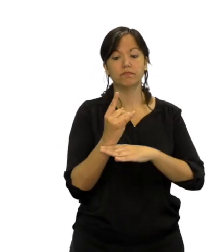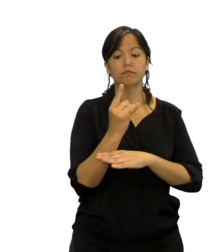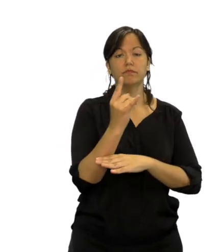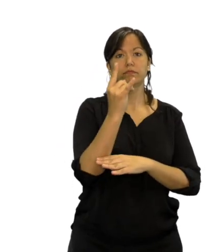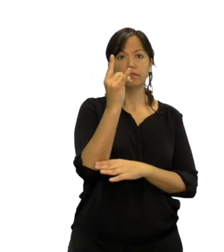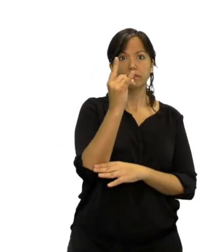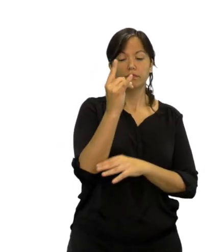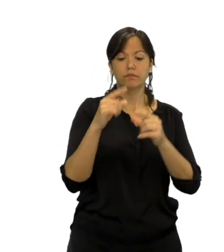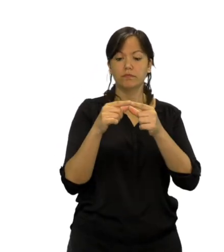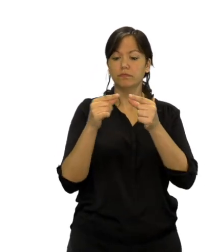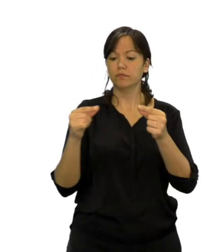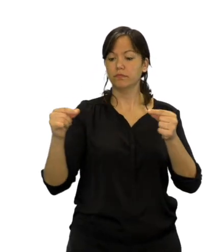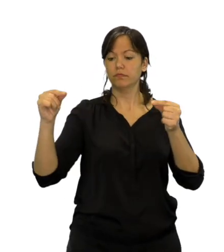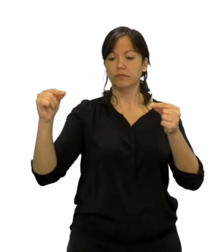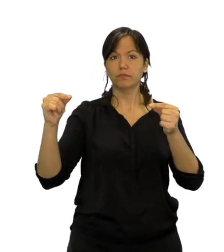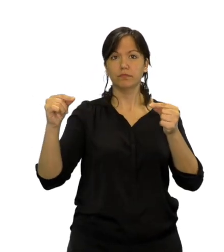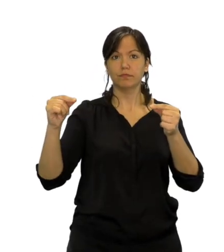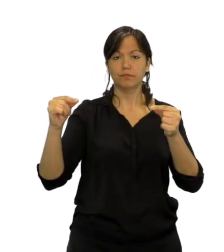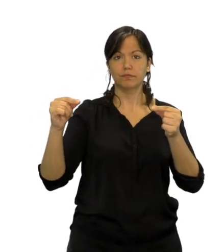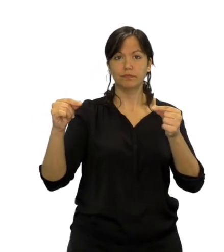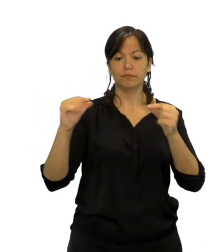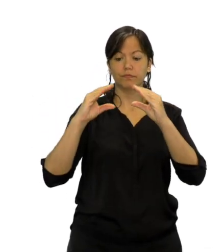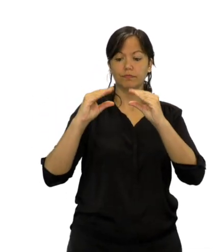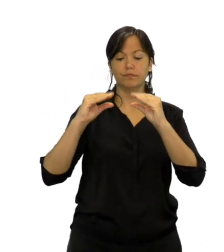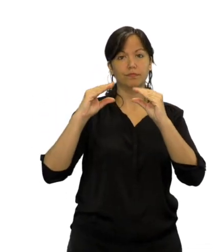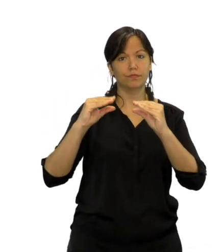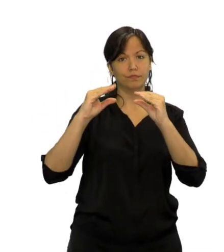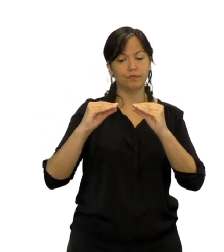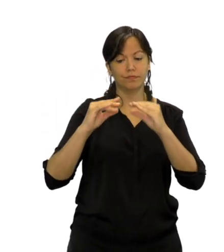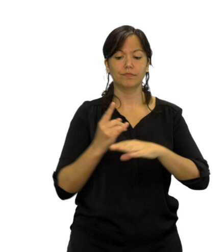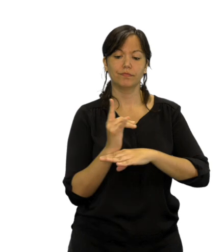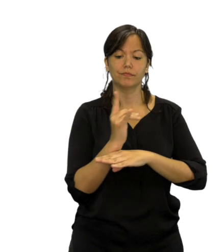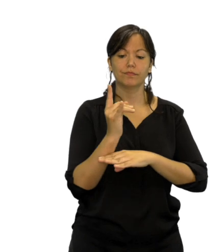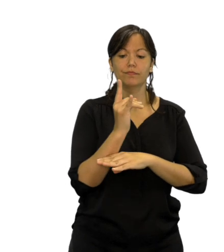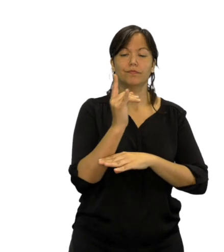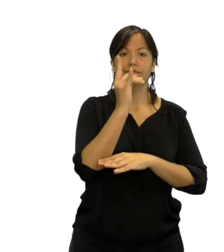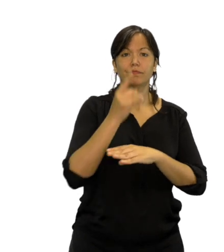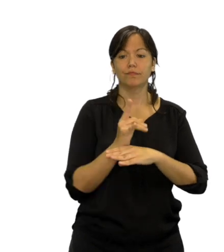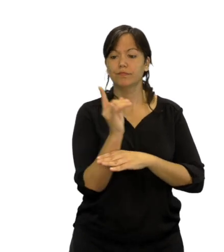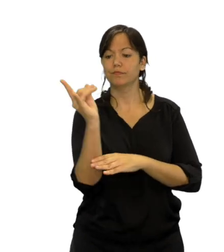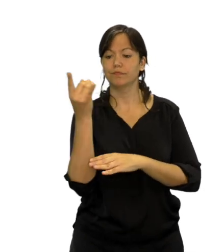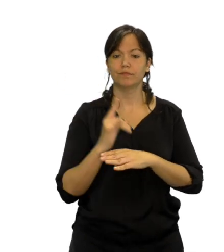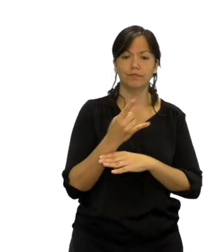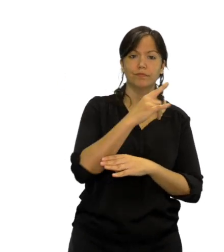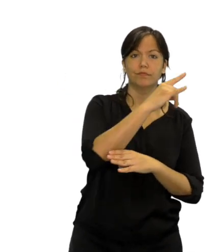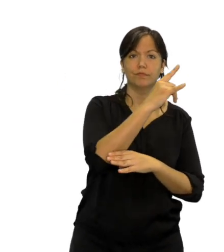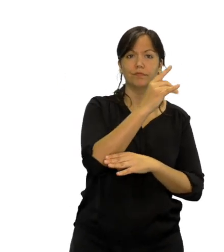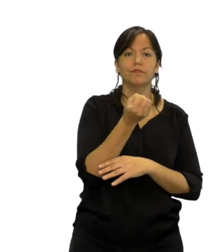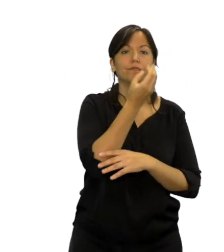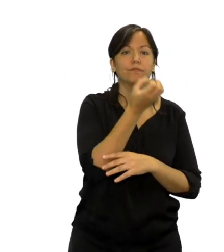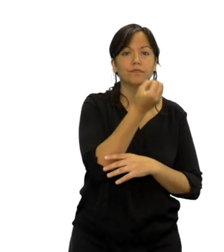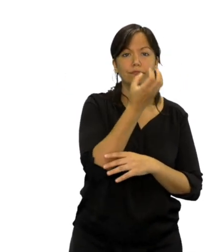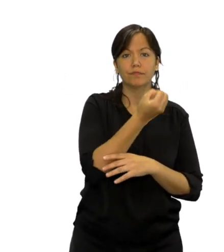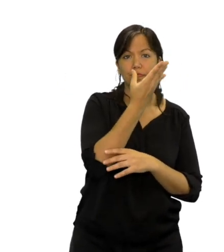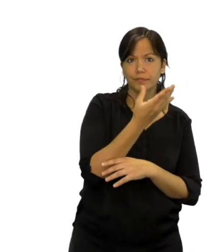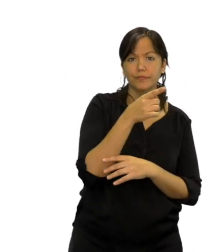60 centimeters. The ash-green leaves are oval and fleshy. The stem branches out into several hanging branches